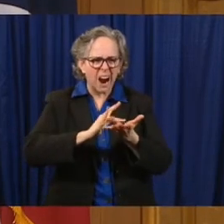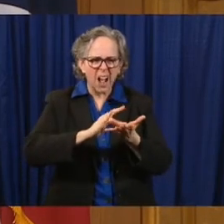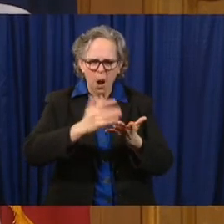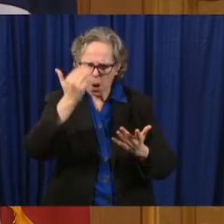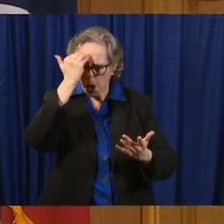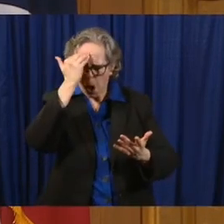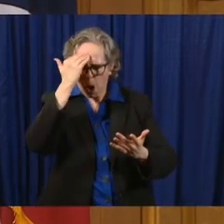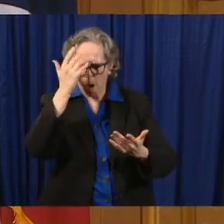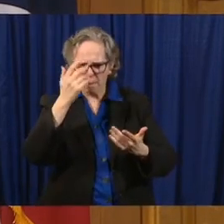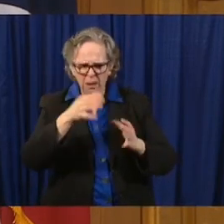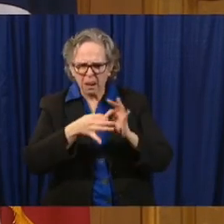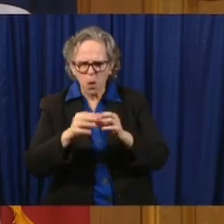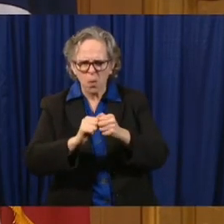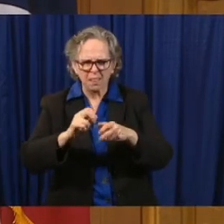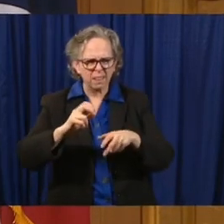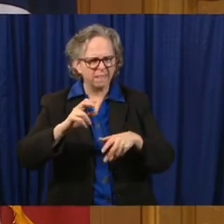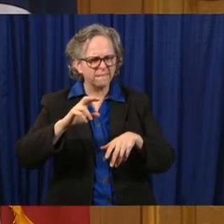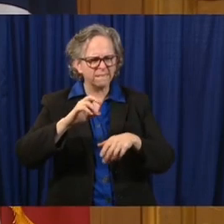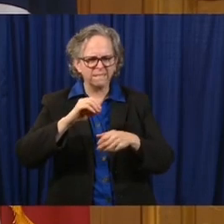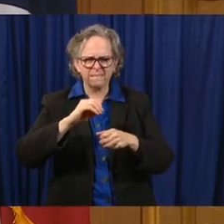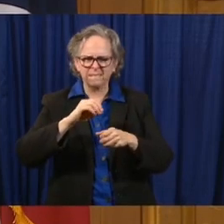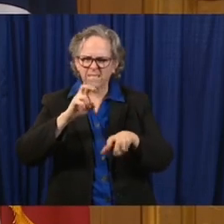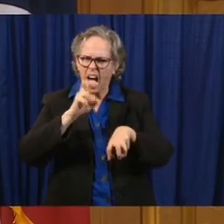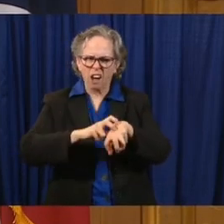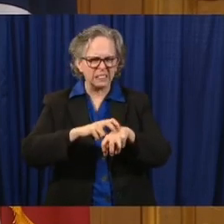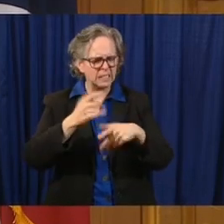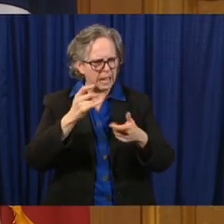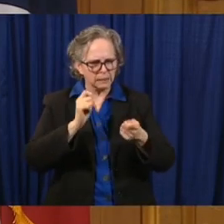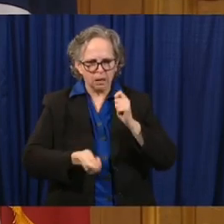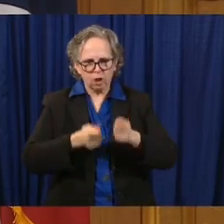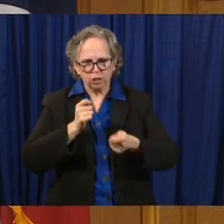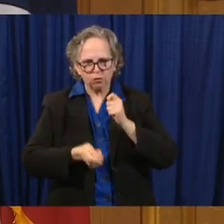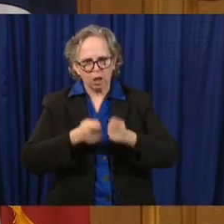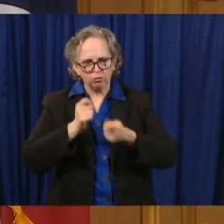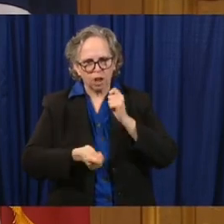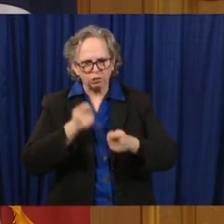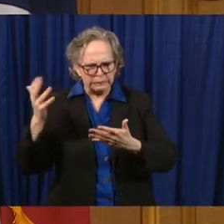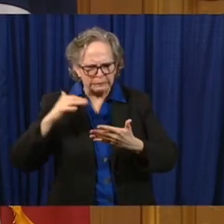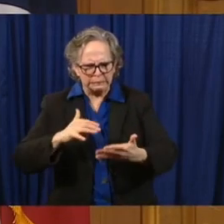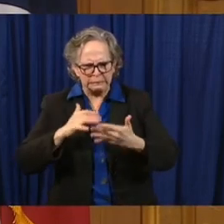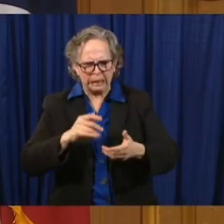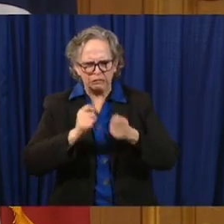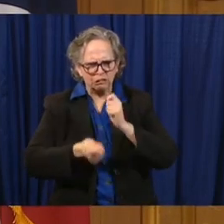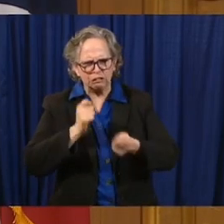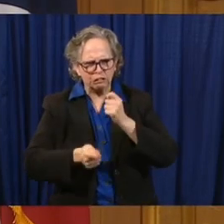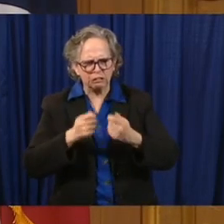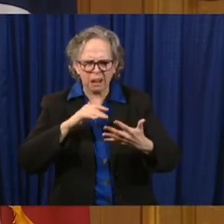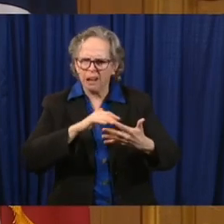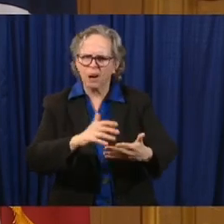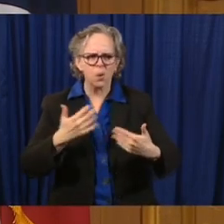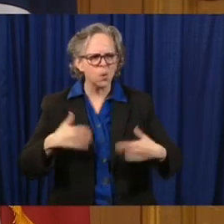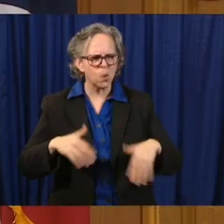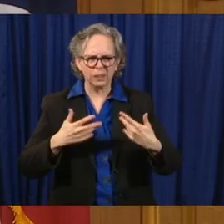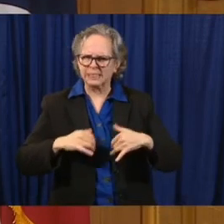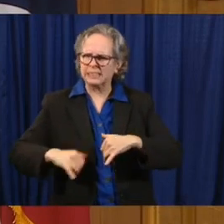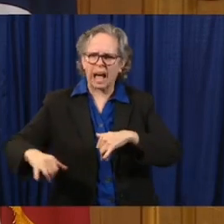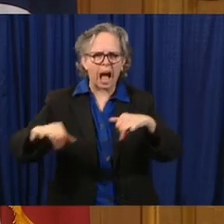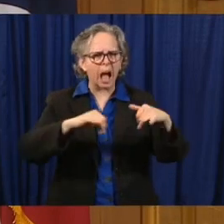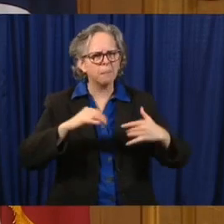the governor of Indiana and Kentucky the other day. So it's this whole, we're all in this together. And this